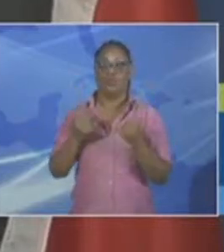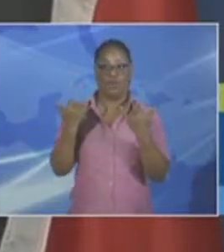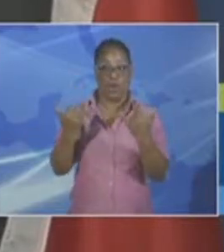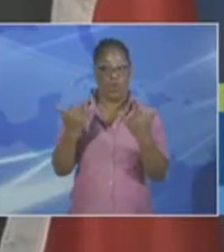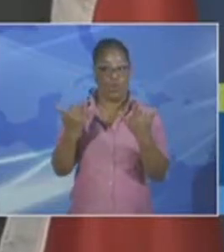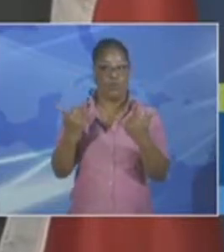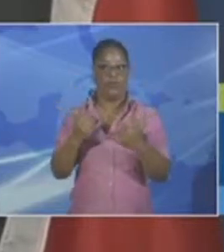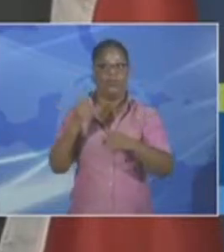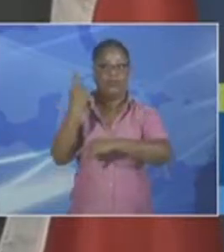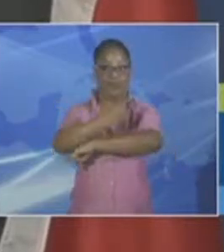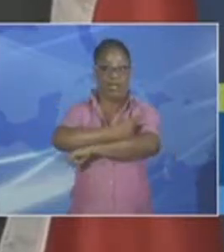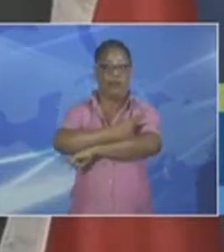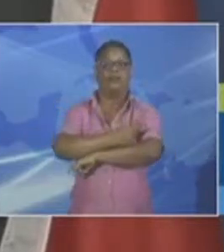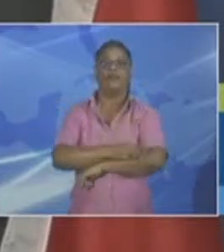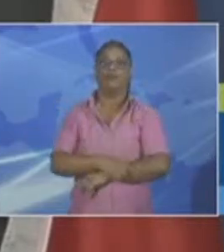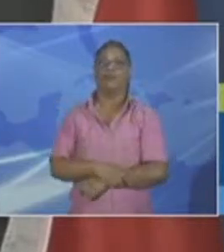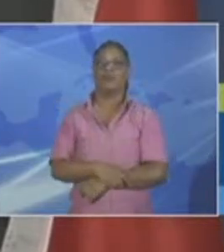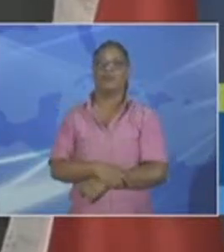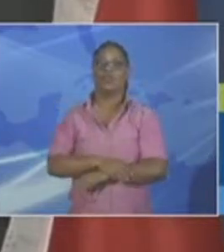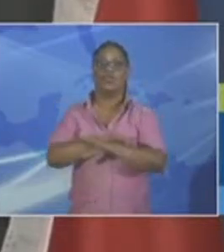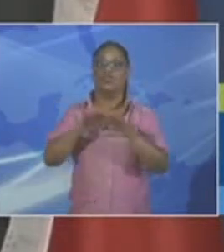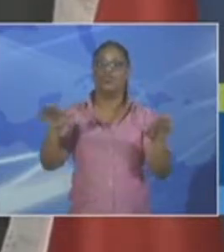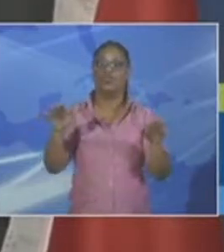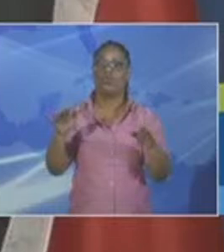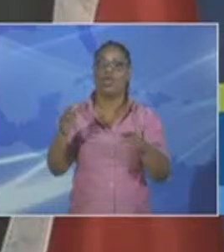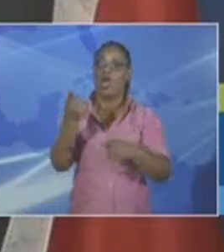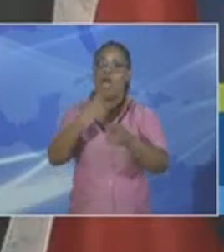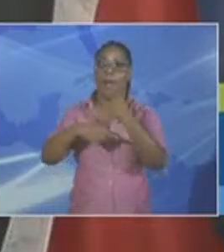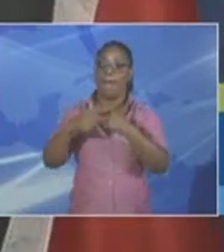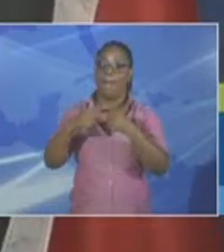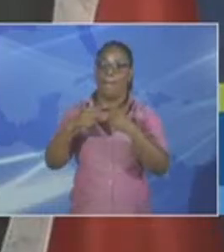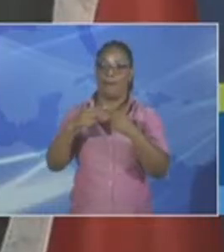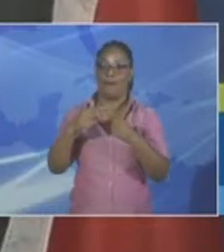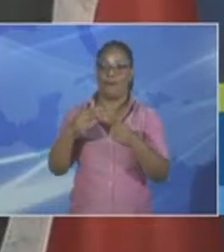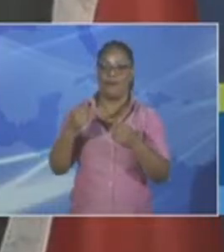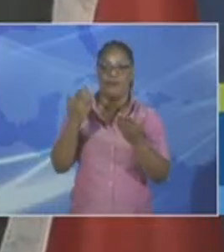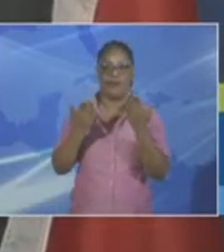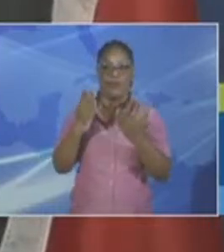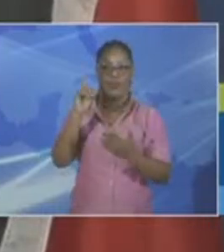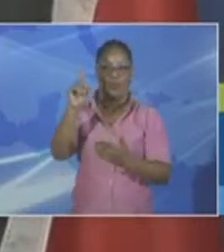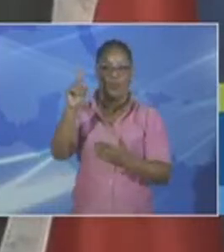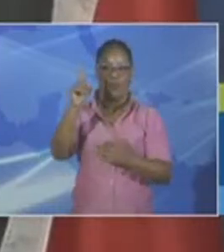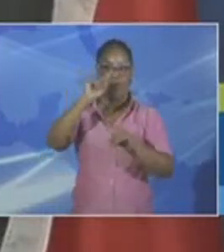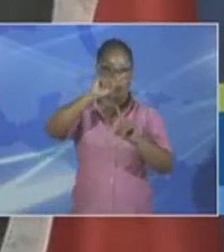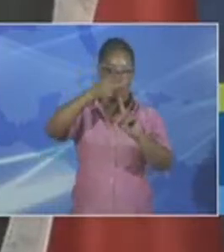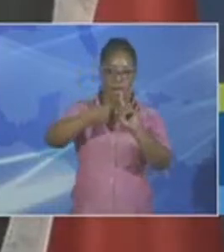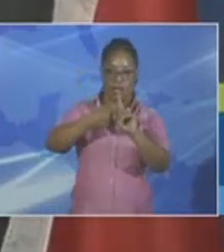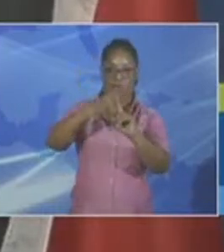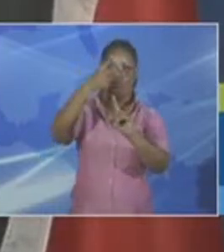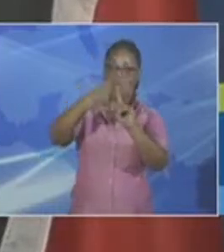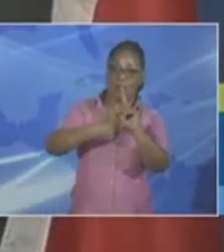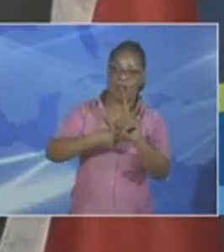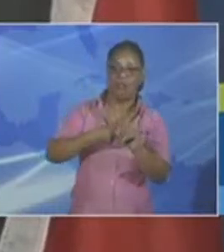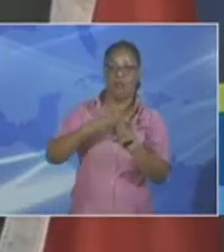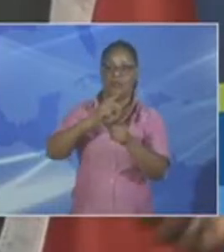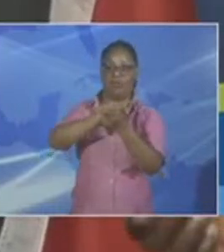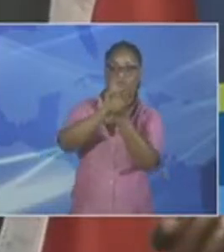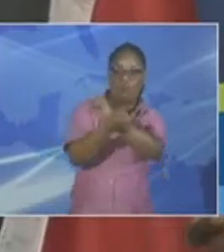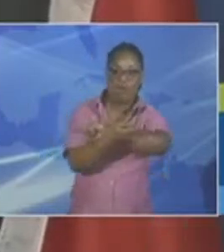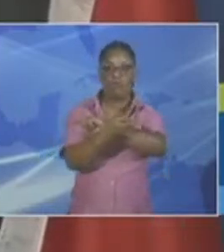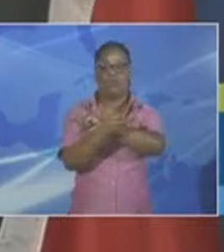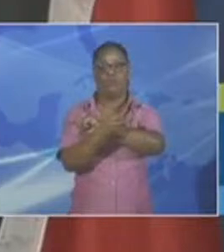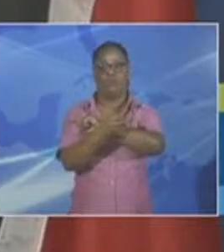don't come back in a month's time or 2 months or 6 months. If the circumstances change drastically and say, well, you